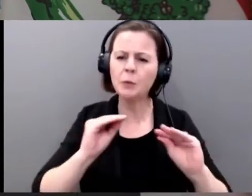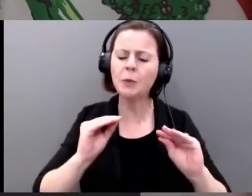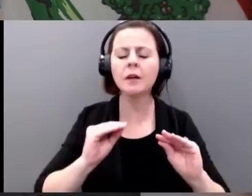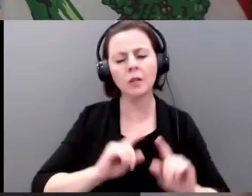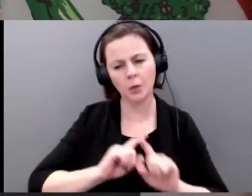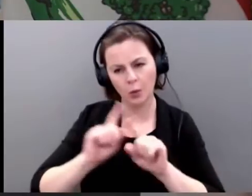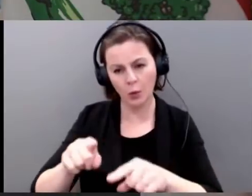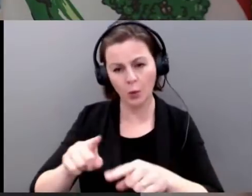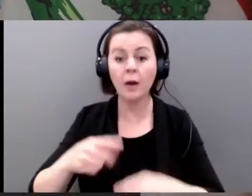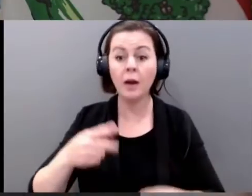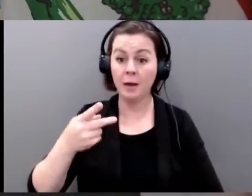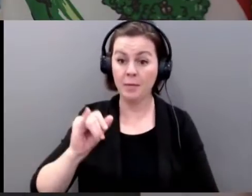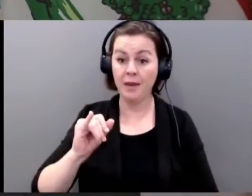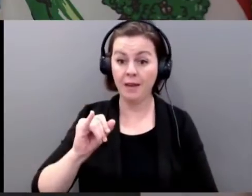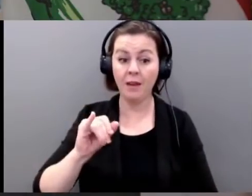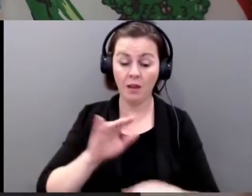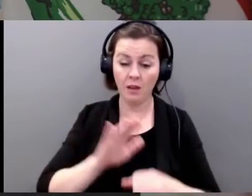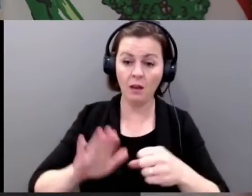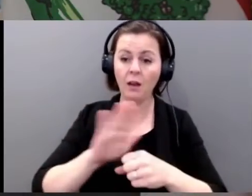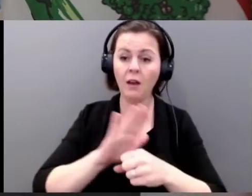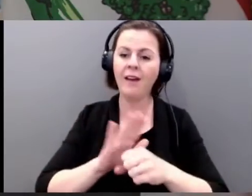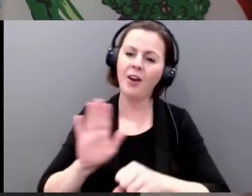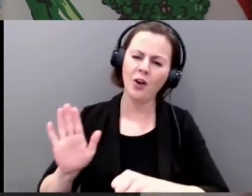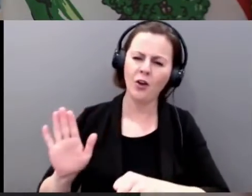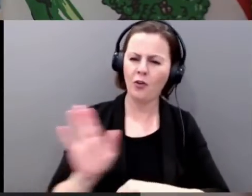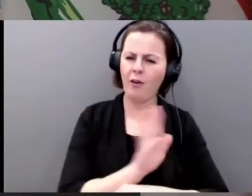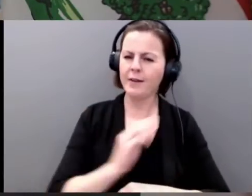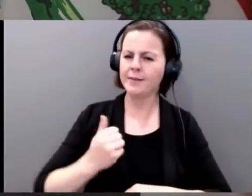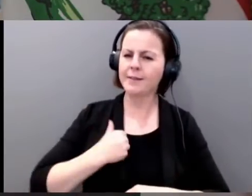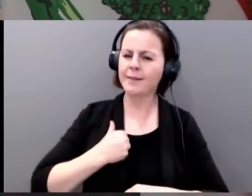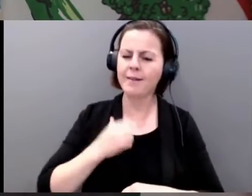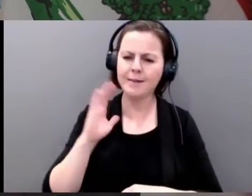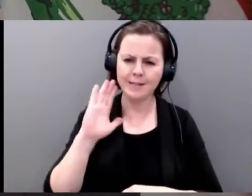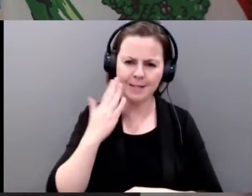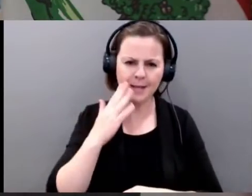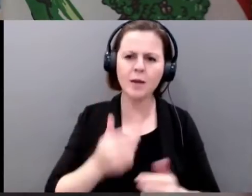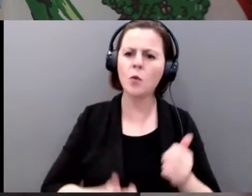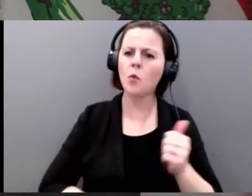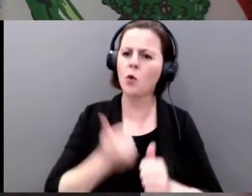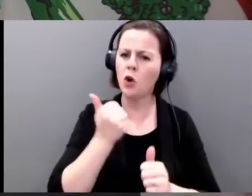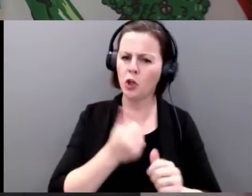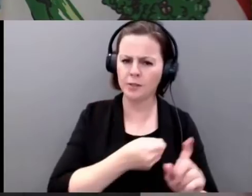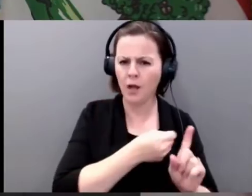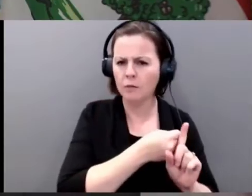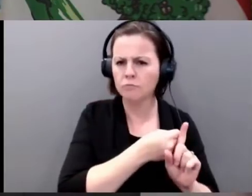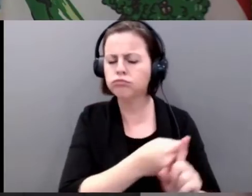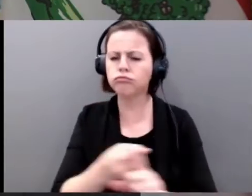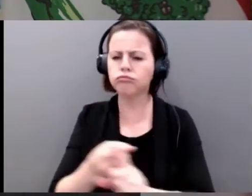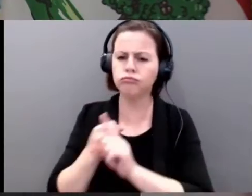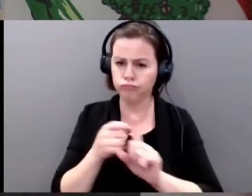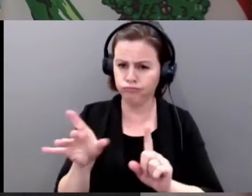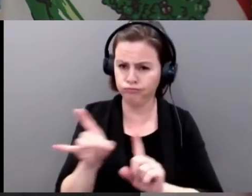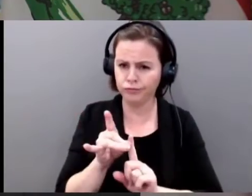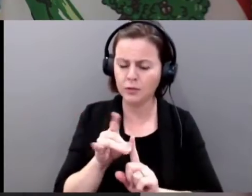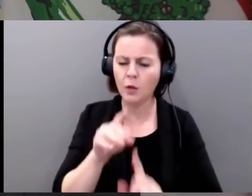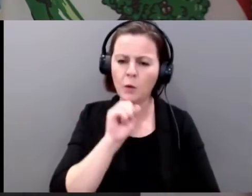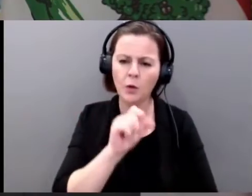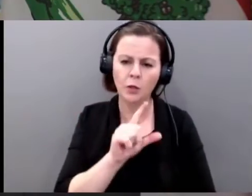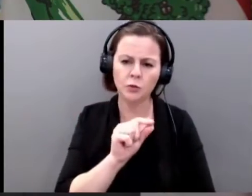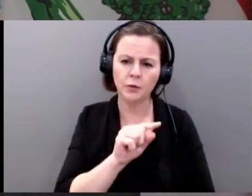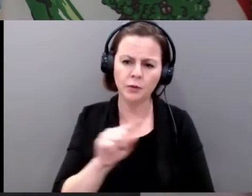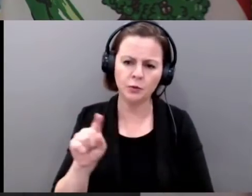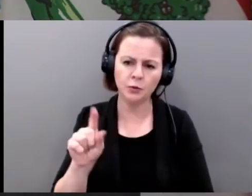here in PEI but across the country that seems to be the most affected in recent cases. With the